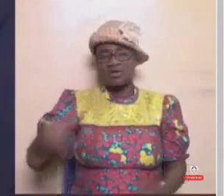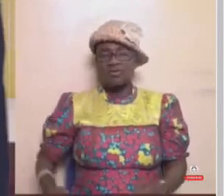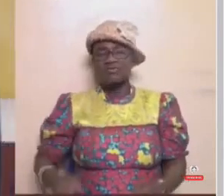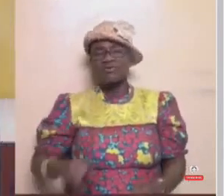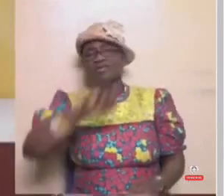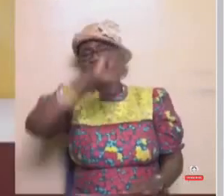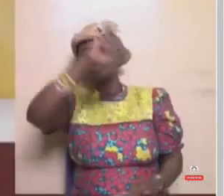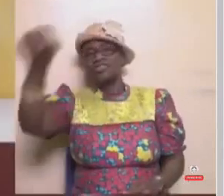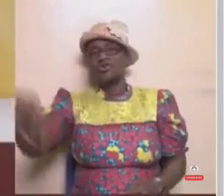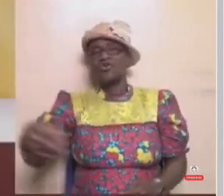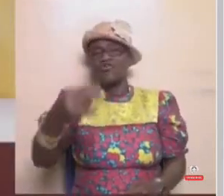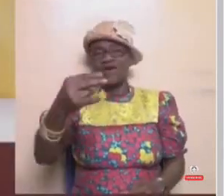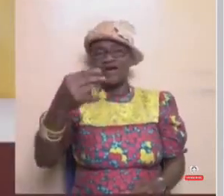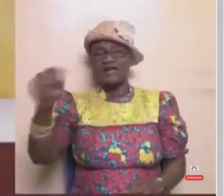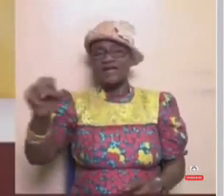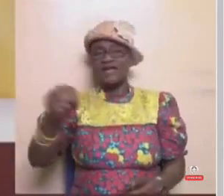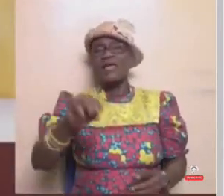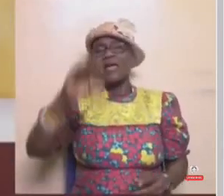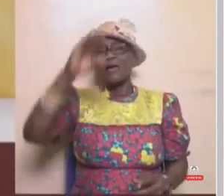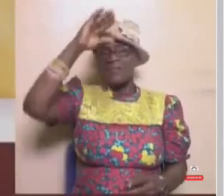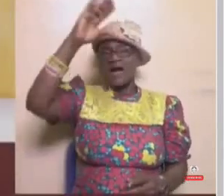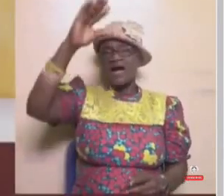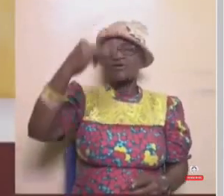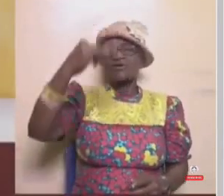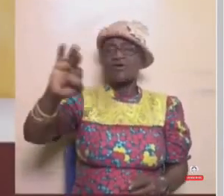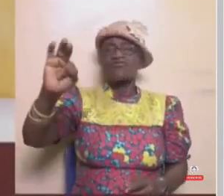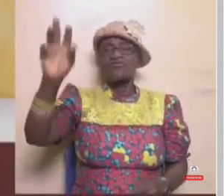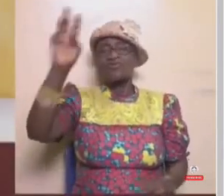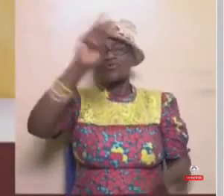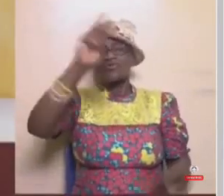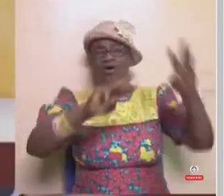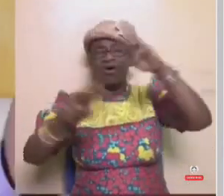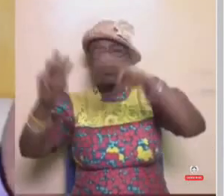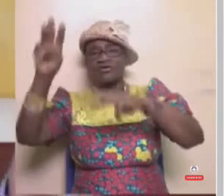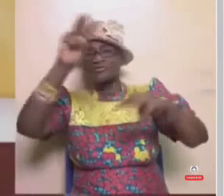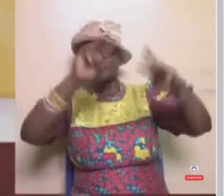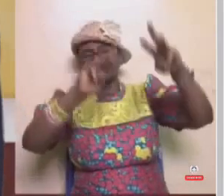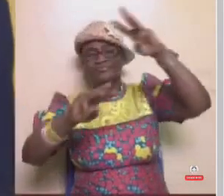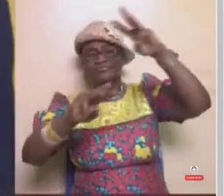Jehovah, the man of war,